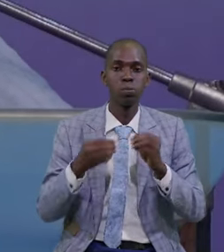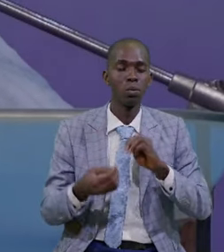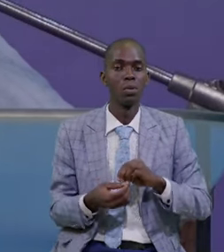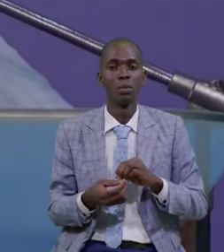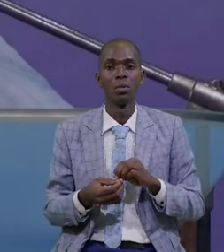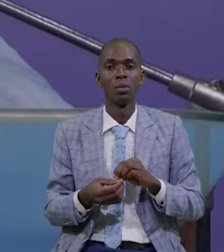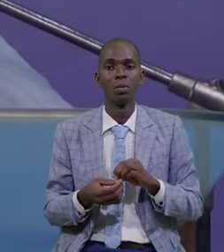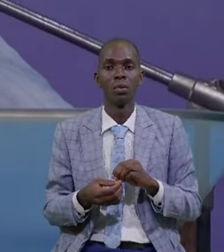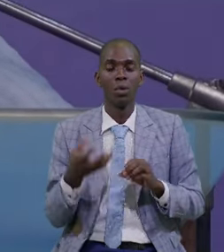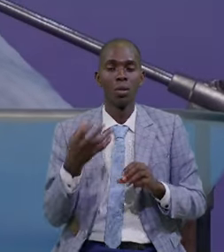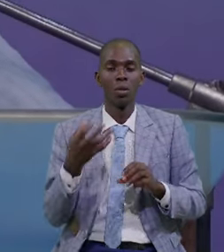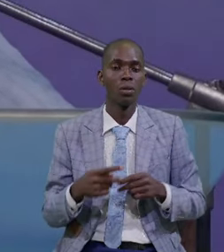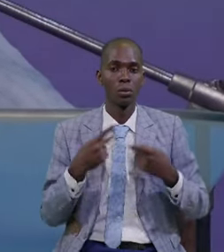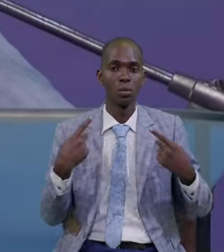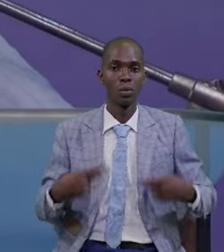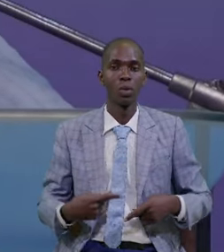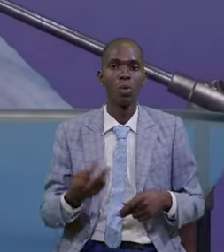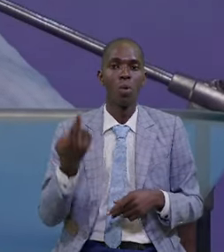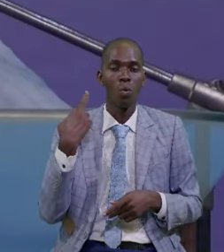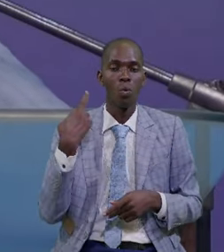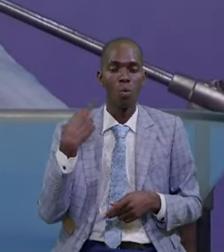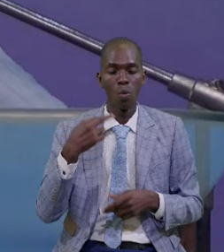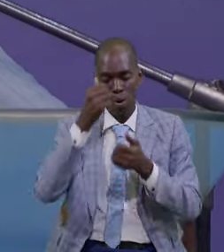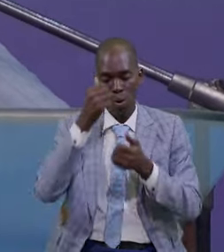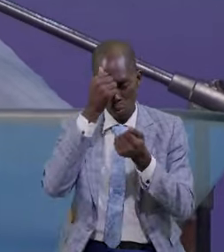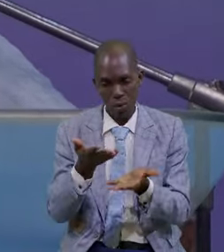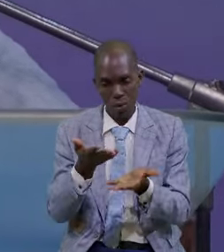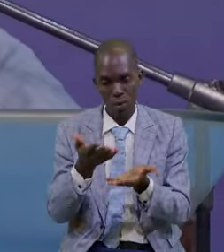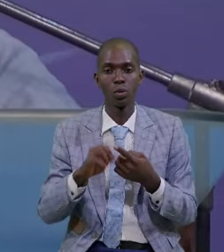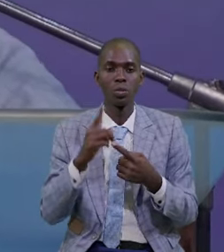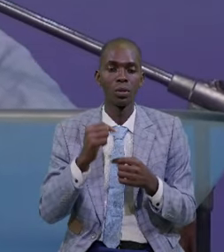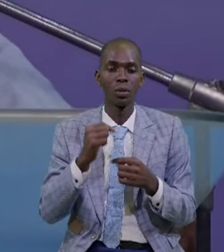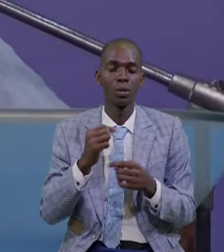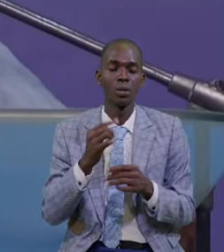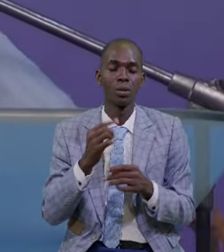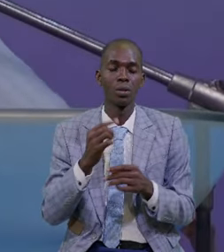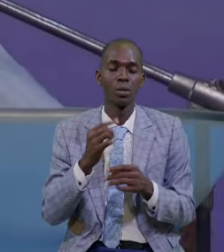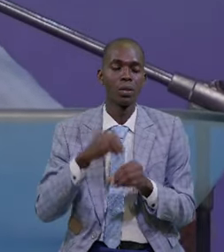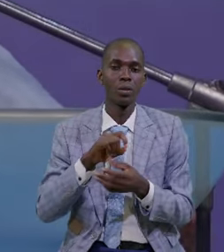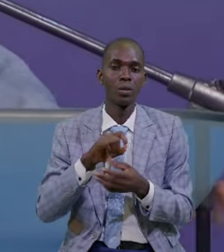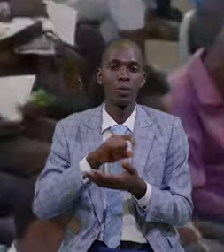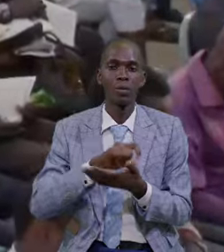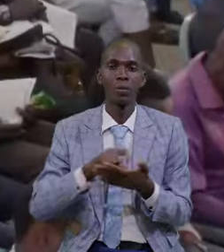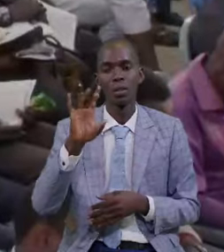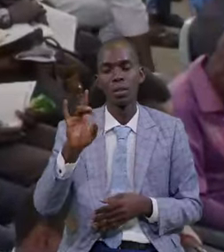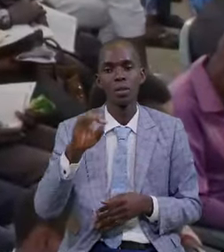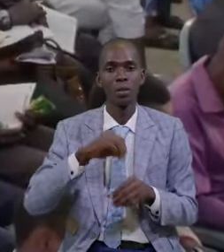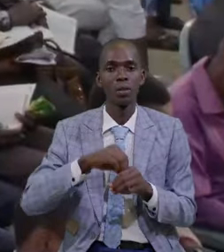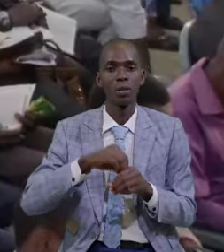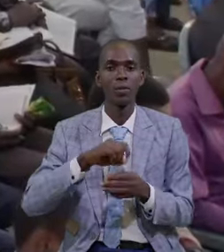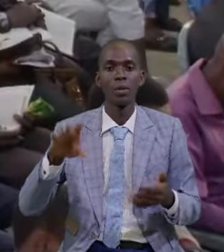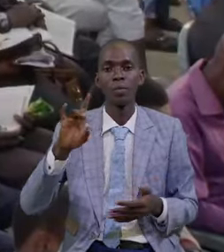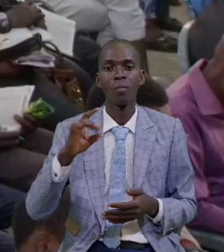priests were obedient to the faith. Look at verse 8. In verse 8, and